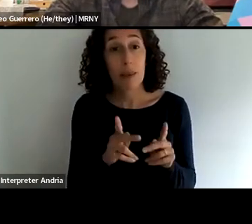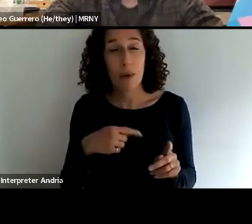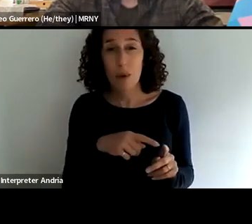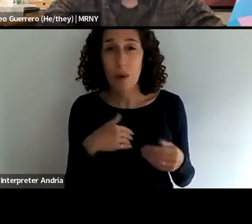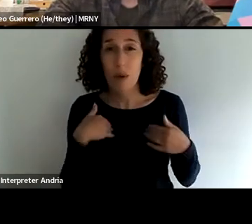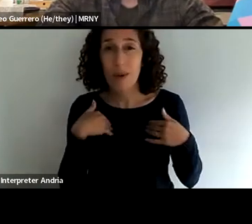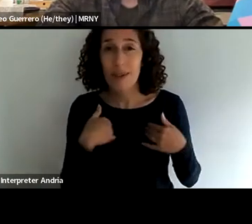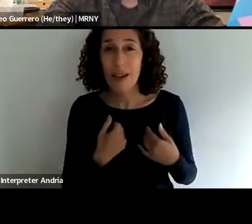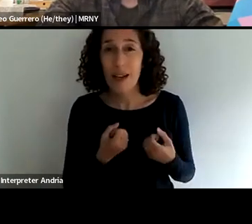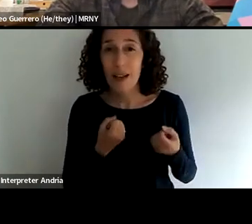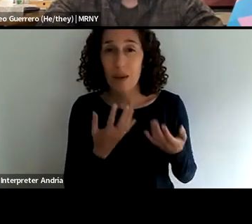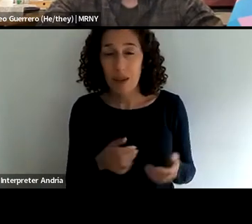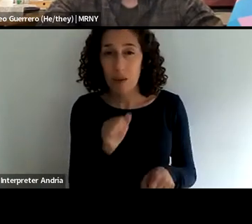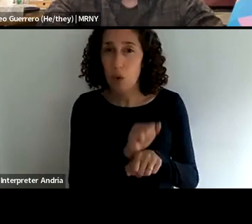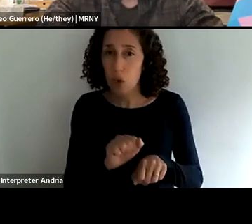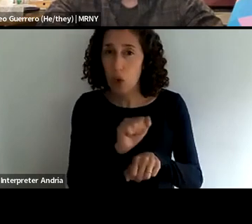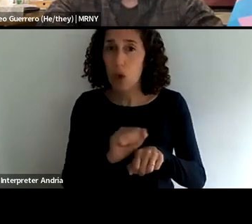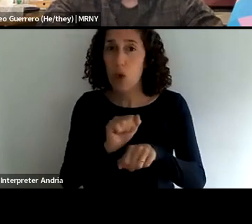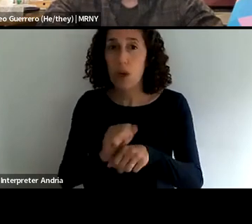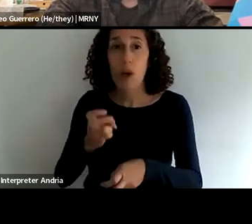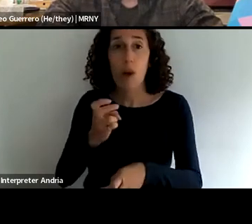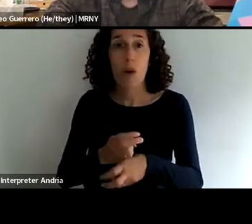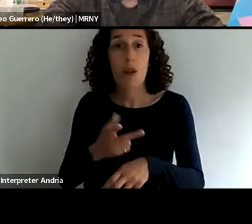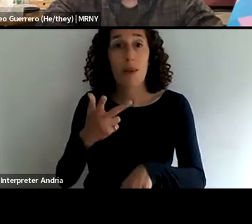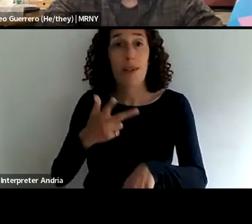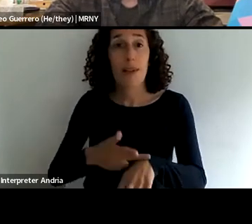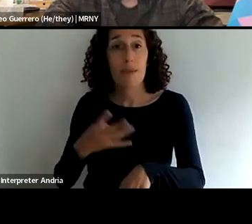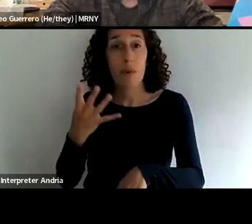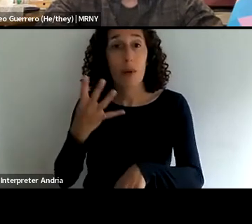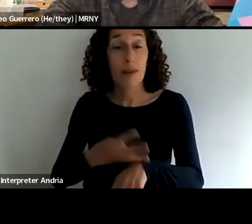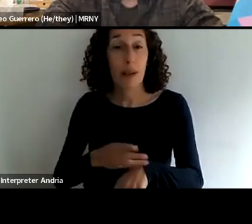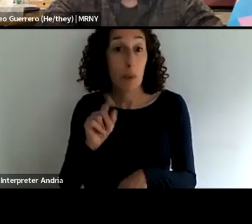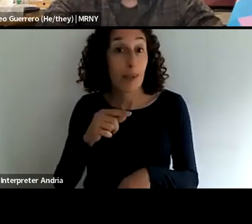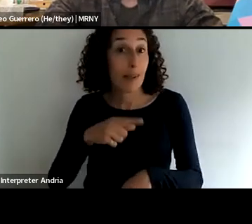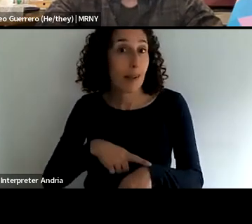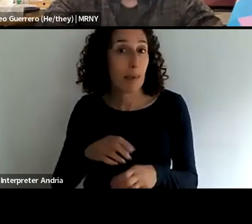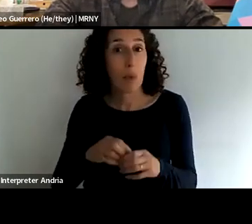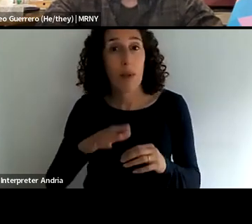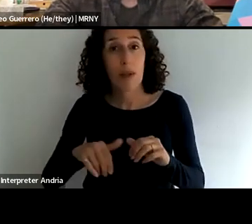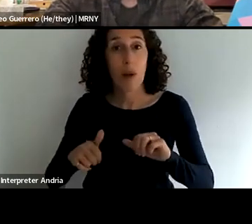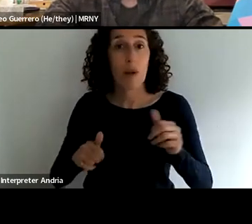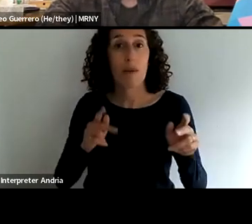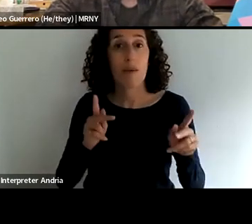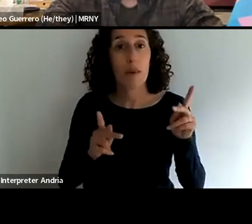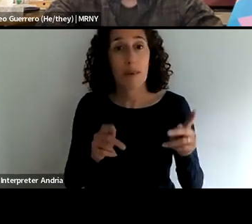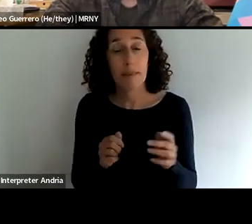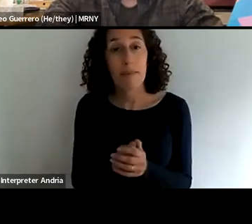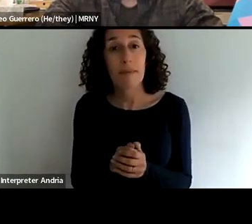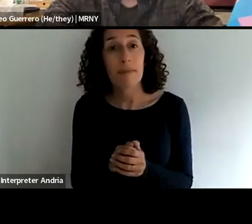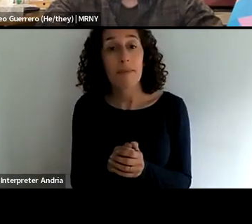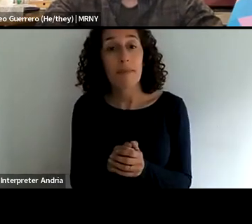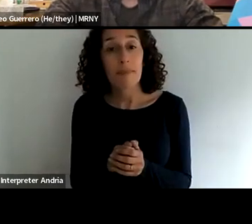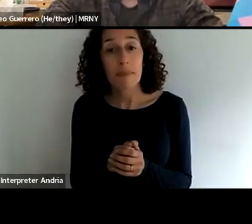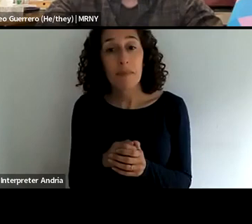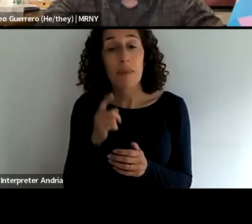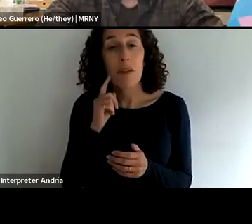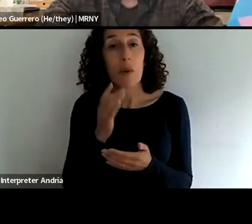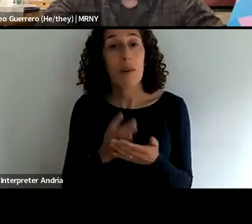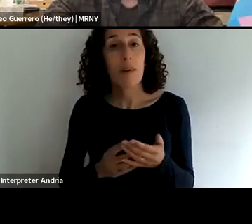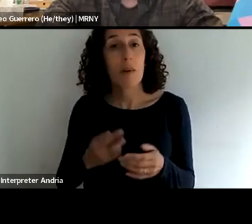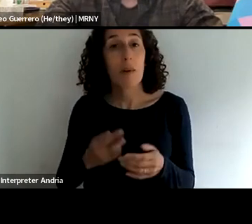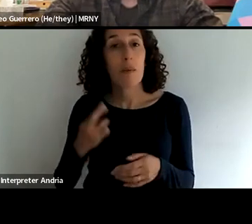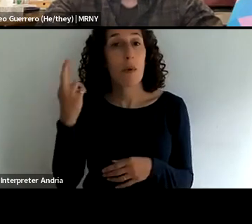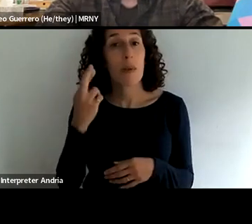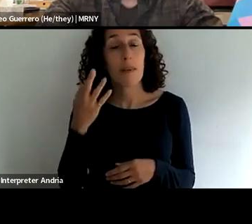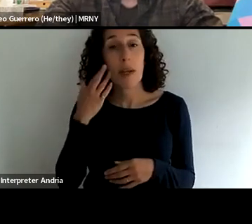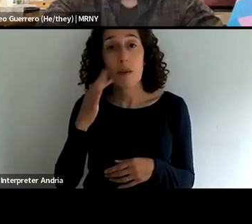and sometimes 3 times, 4 times, 20 times more than other folks. And for some reason, I don't know why cis people just think that we